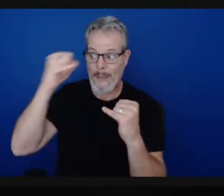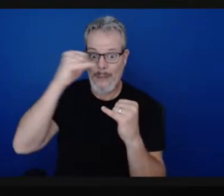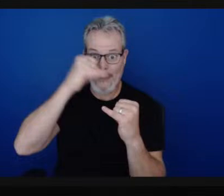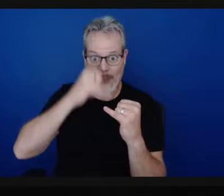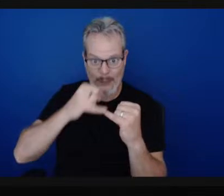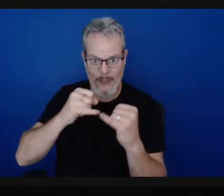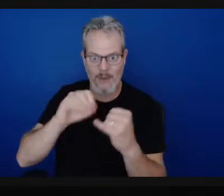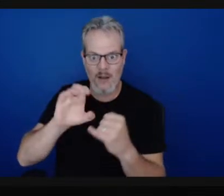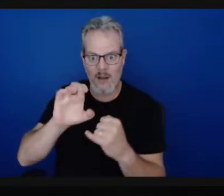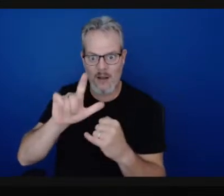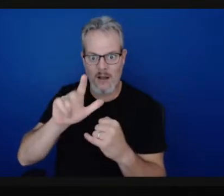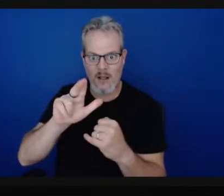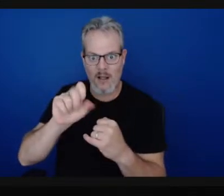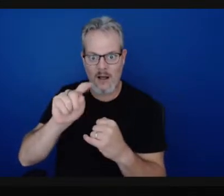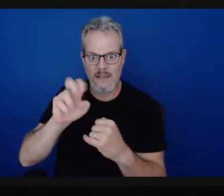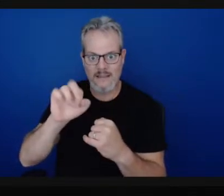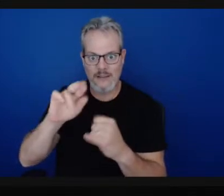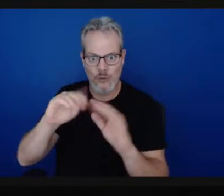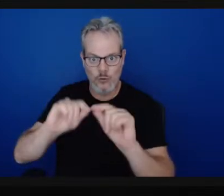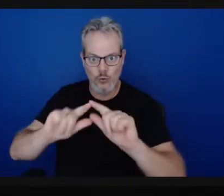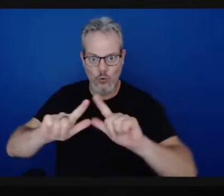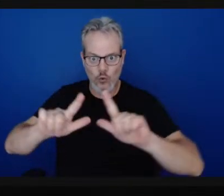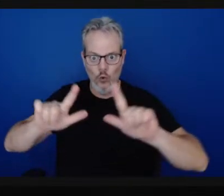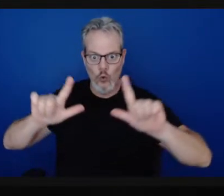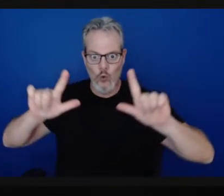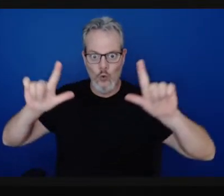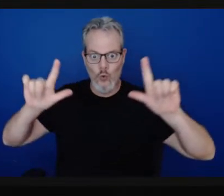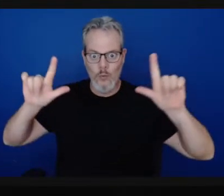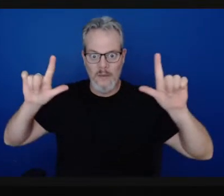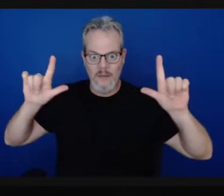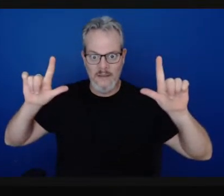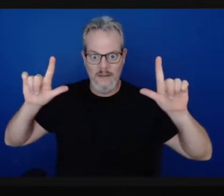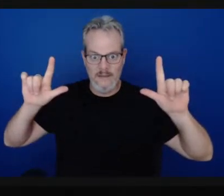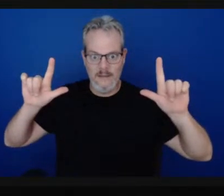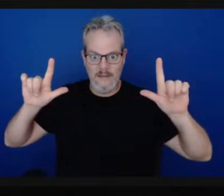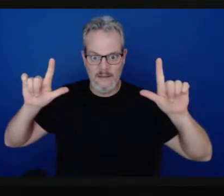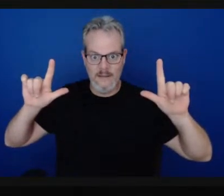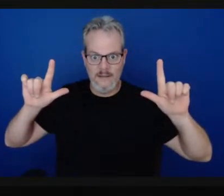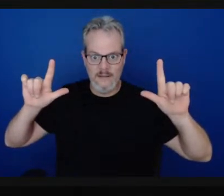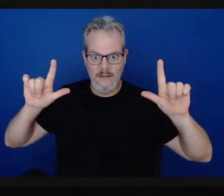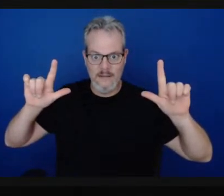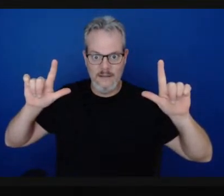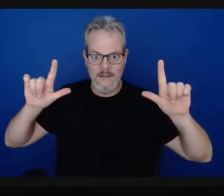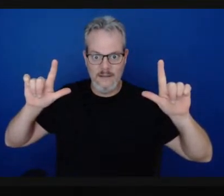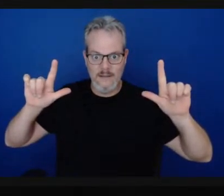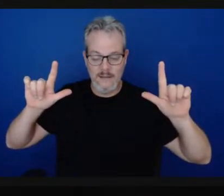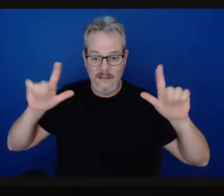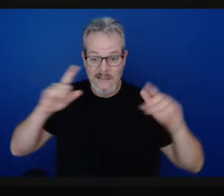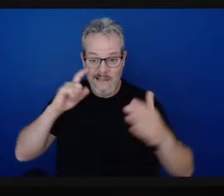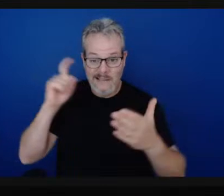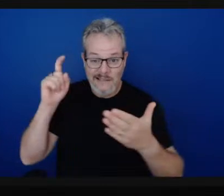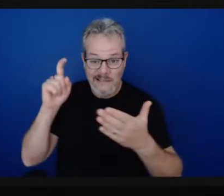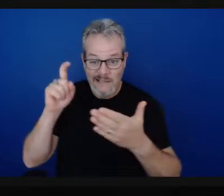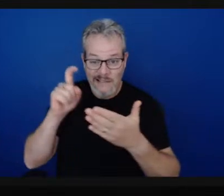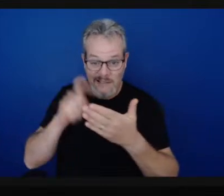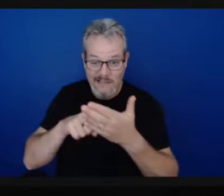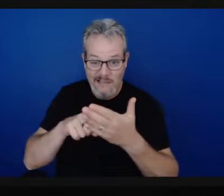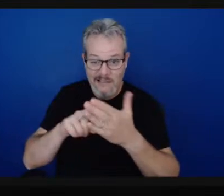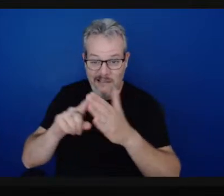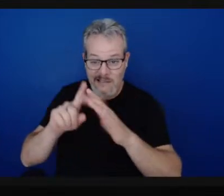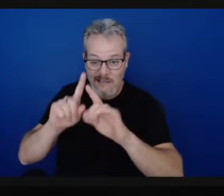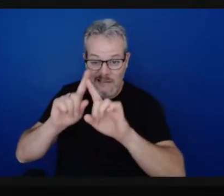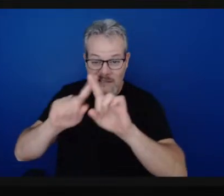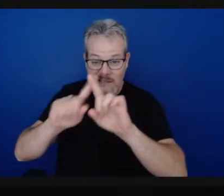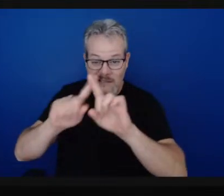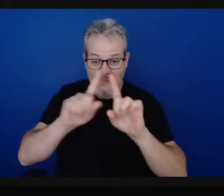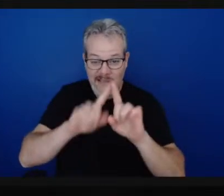Rift connector. Let me zoom it in so you can see a little better. I'll come back out again, but notice how diffuse it is. It's pretty